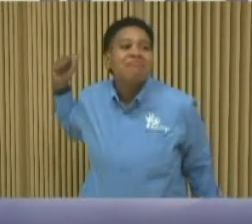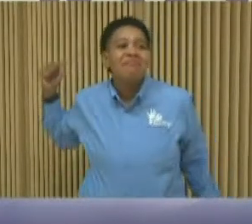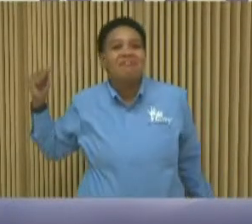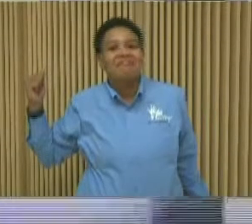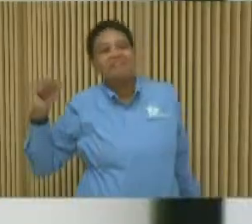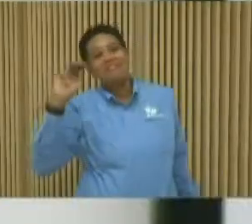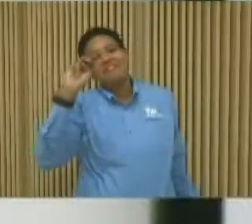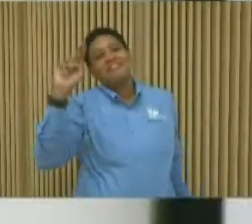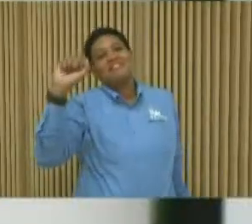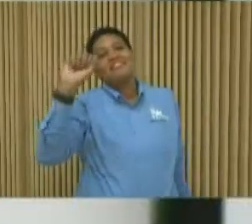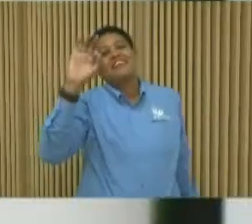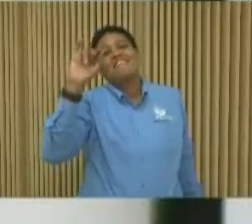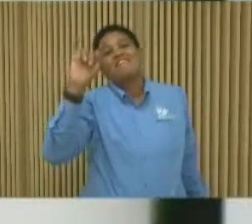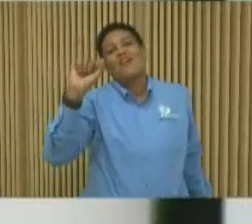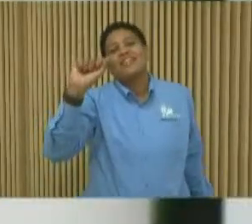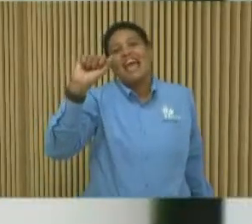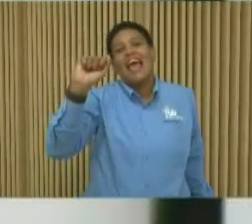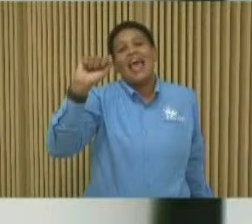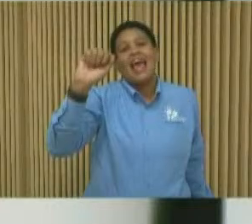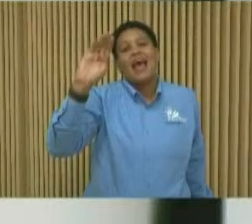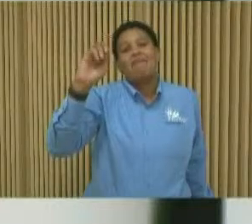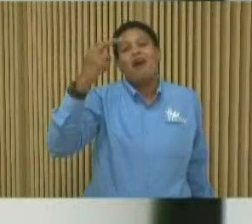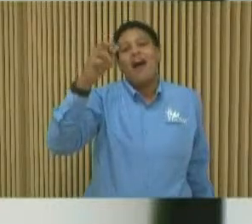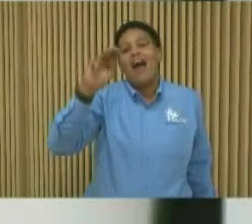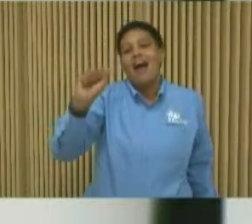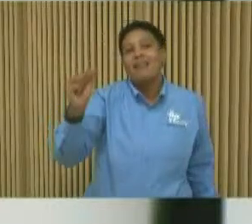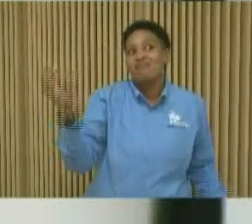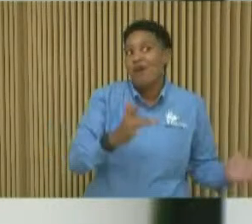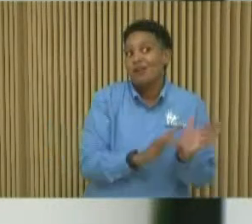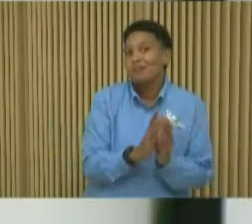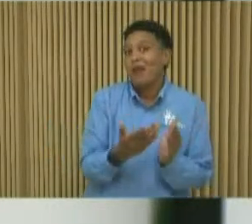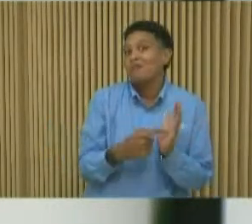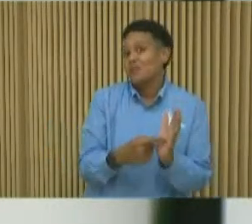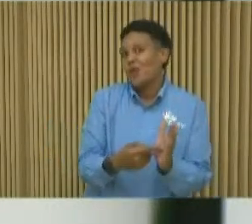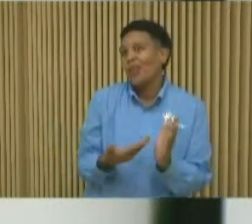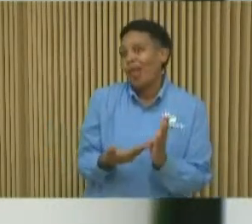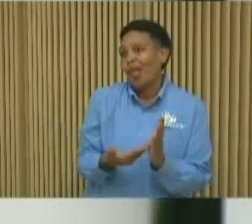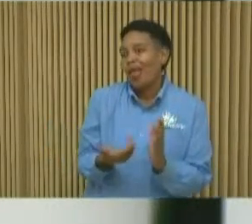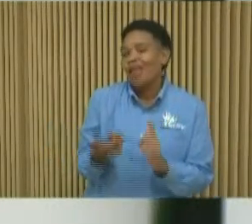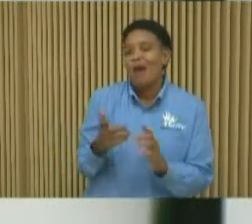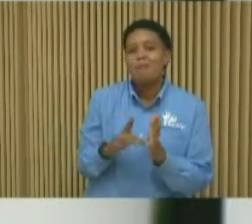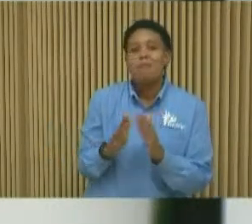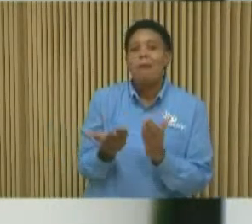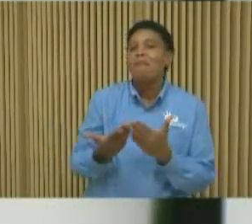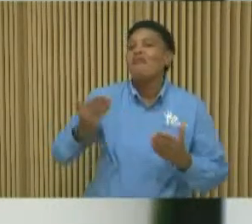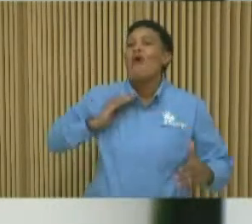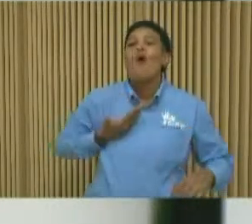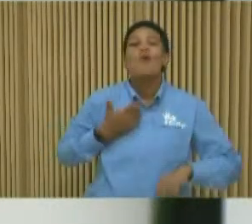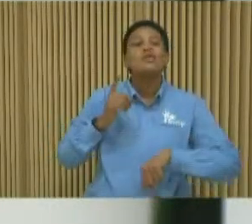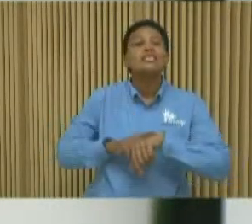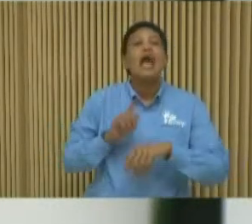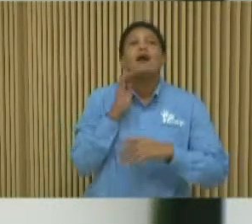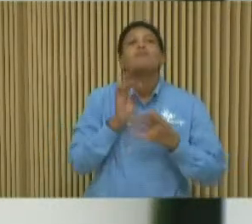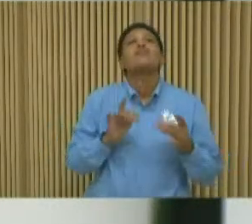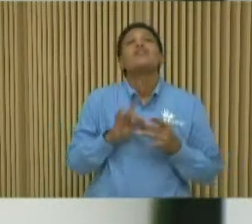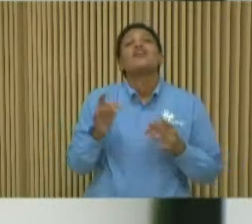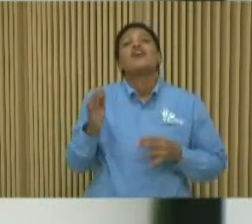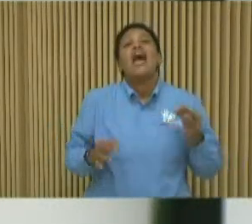the Bible to show you how serious it is from before our time, and will even be after